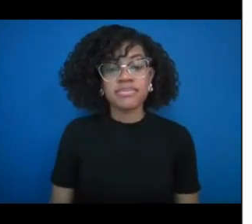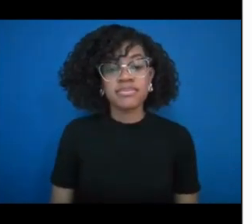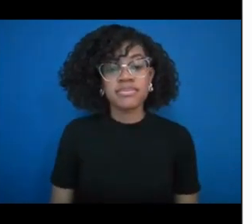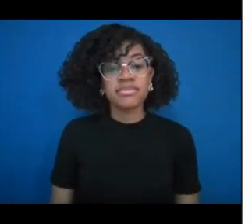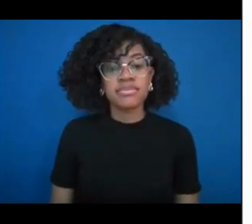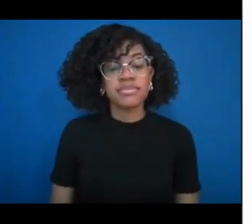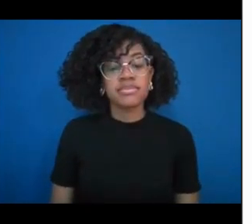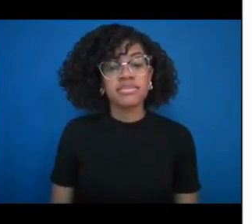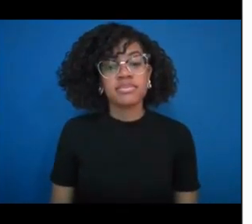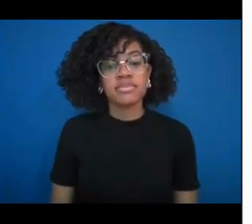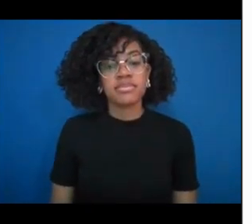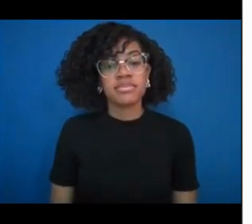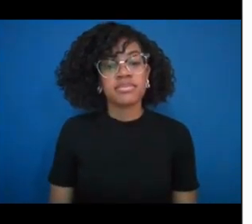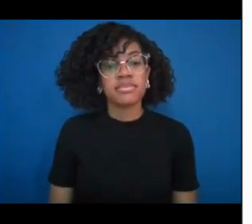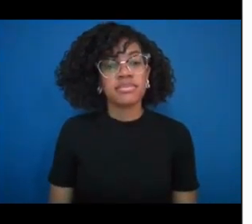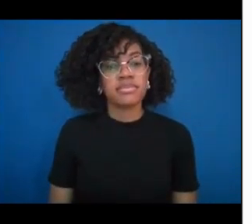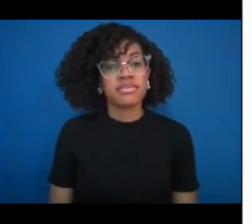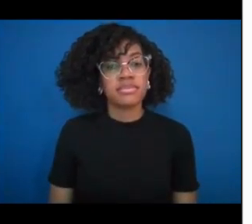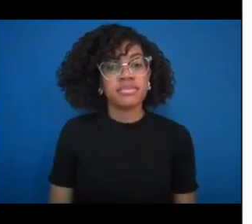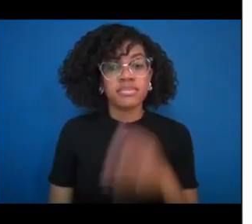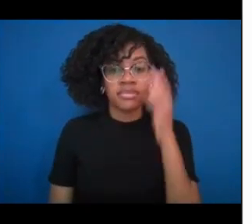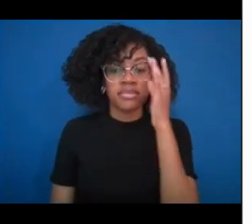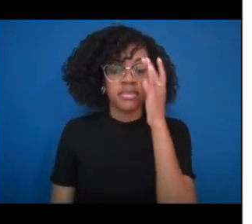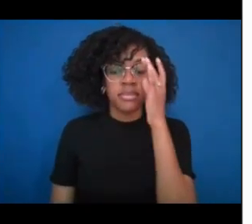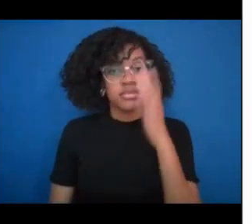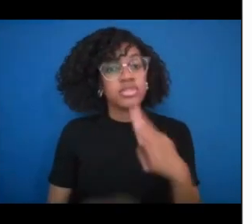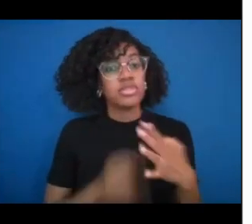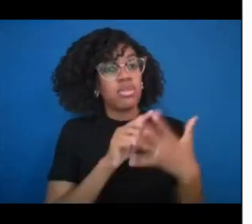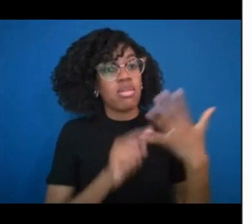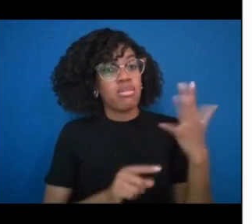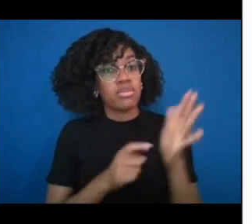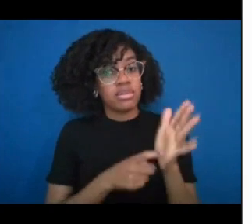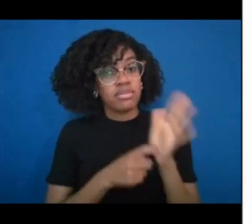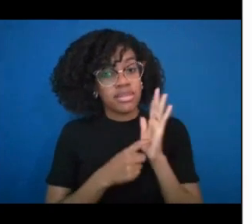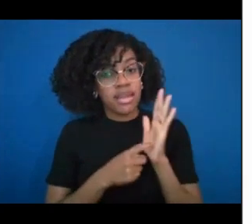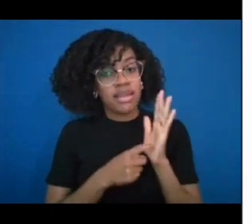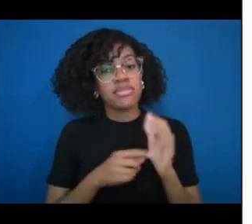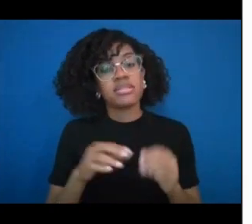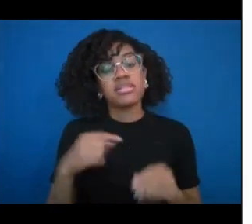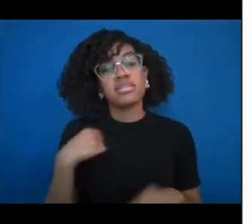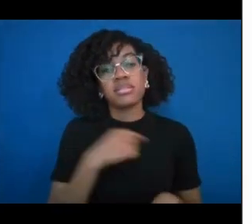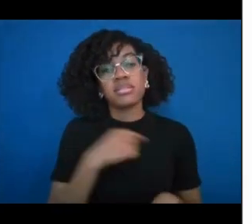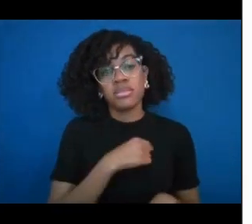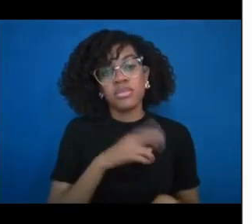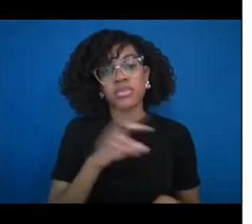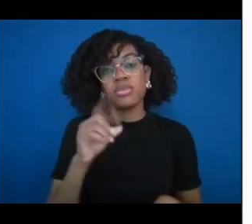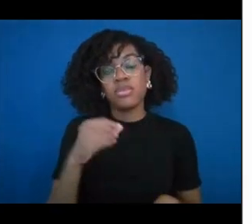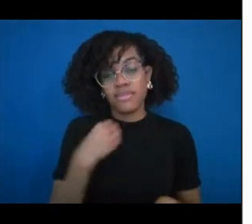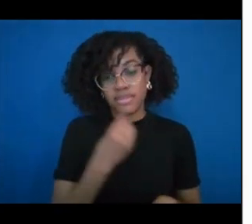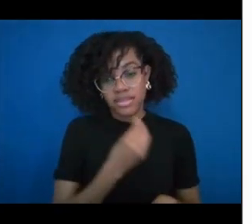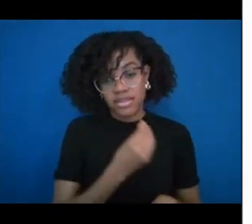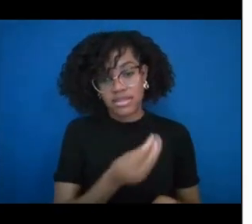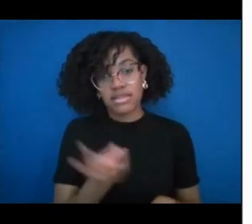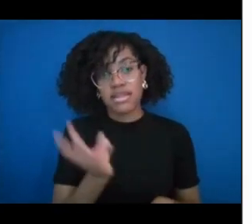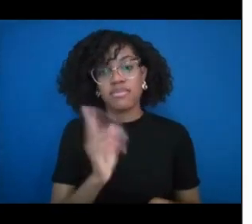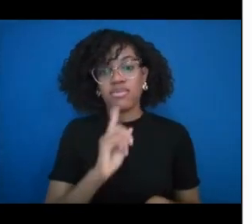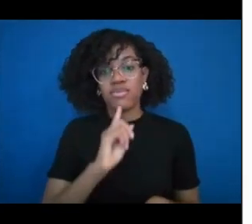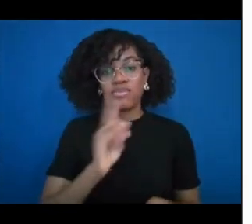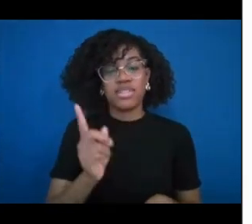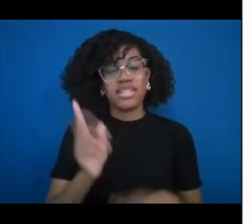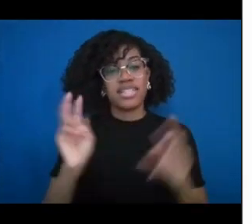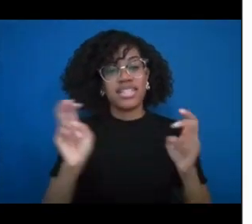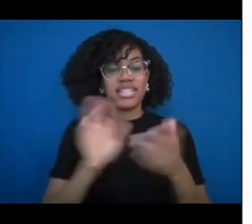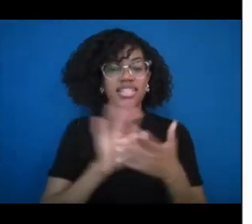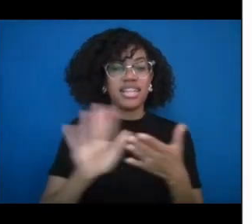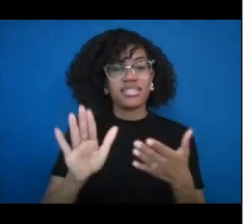In addition to all those must-haves, there are several really nice to haves, really